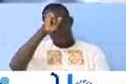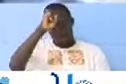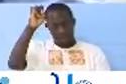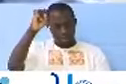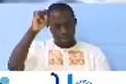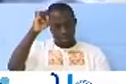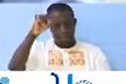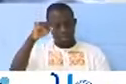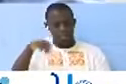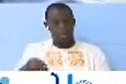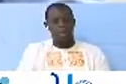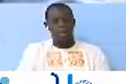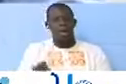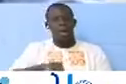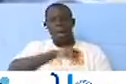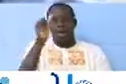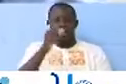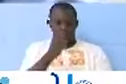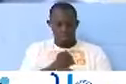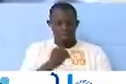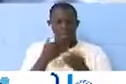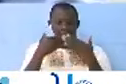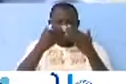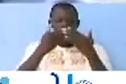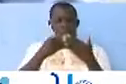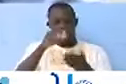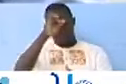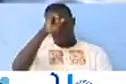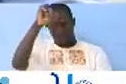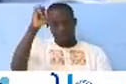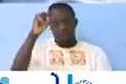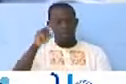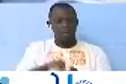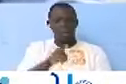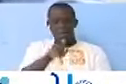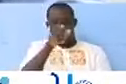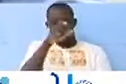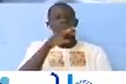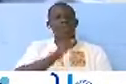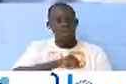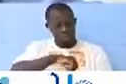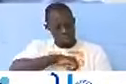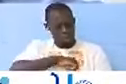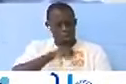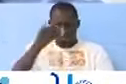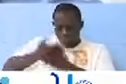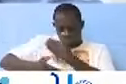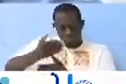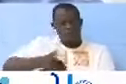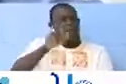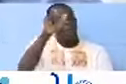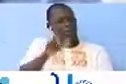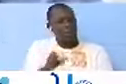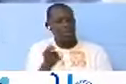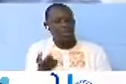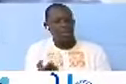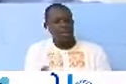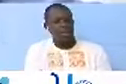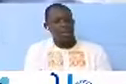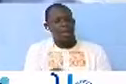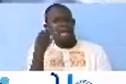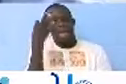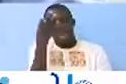yadnalako and make it known to him that ni masi nyolde this man is his neighbor and kuti yanata ngi kugo min